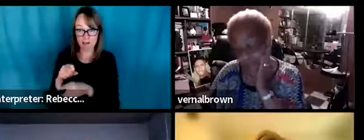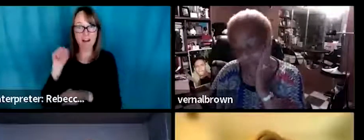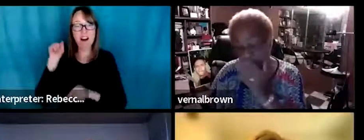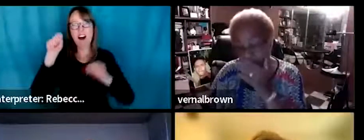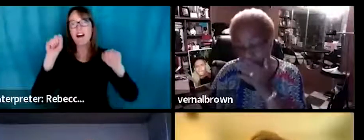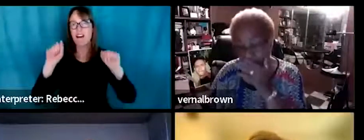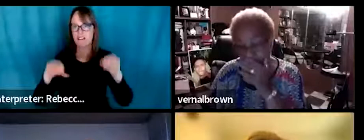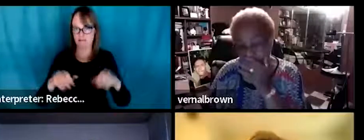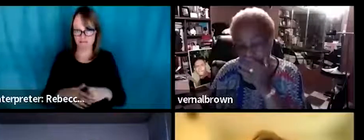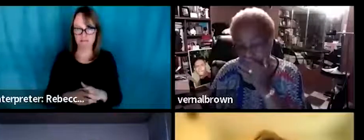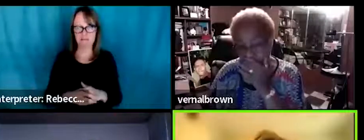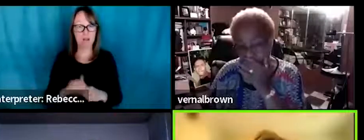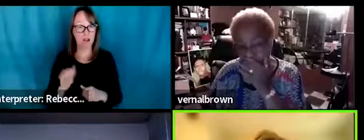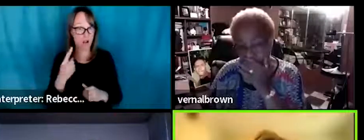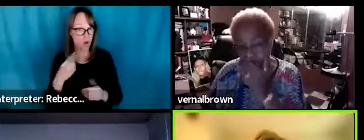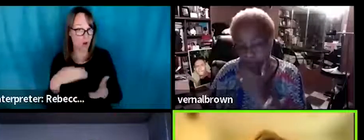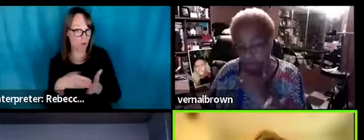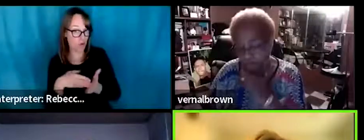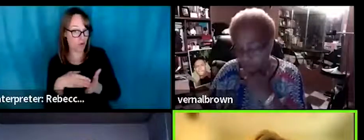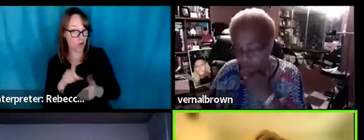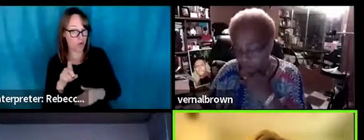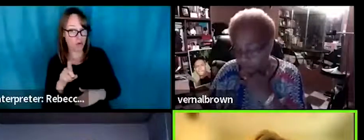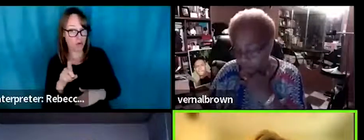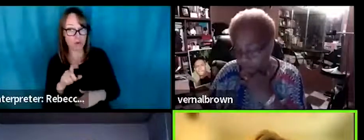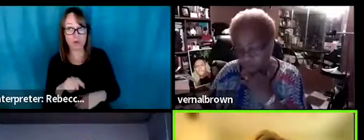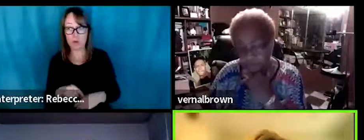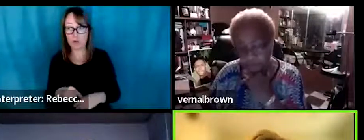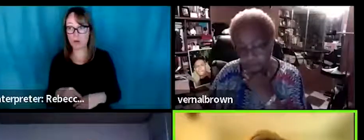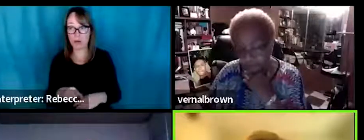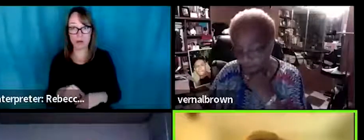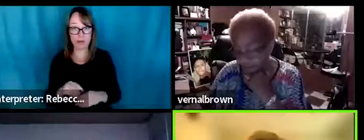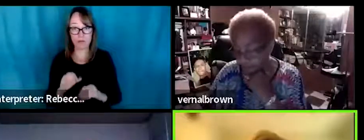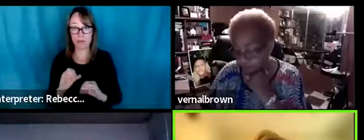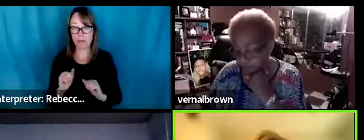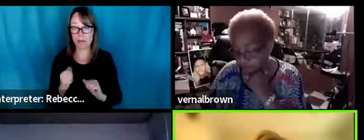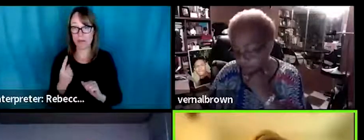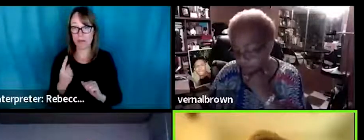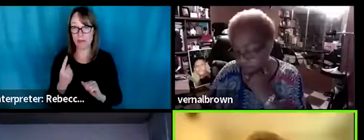Aye. Any opposed? Any abstentions?